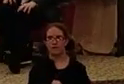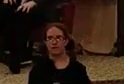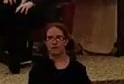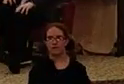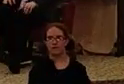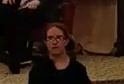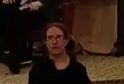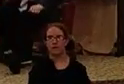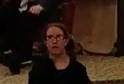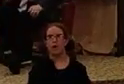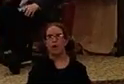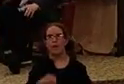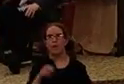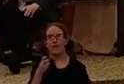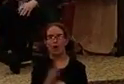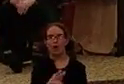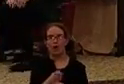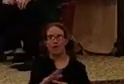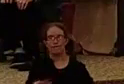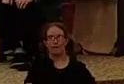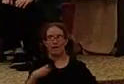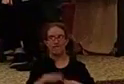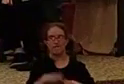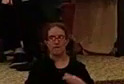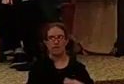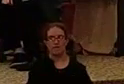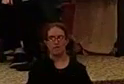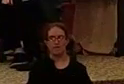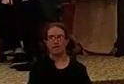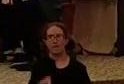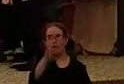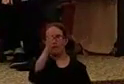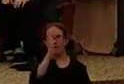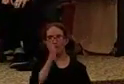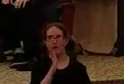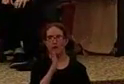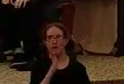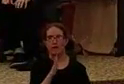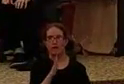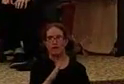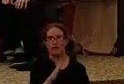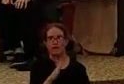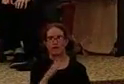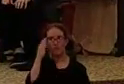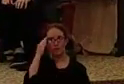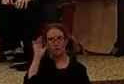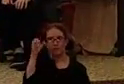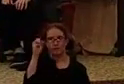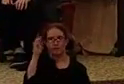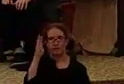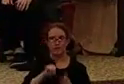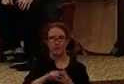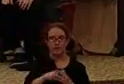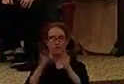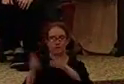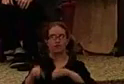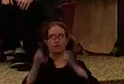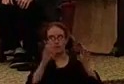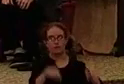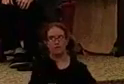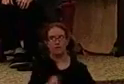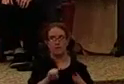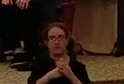that concrete floor, I wrestled, amen, with God. I was, you know what Jacob began to do? Amen.